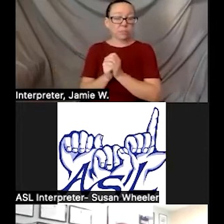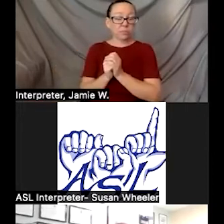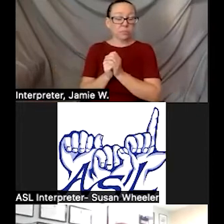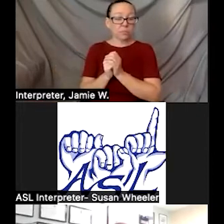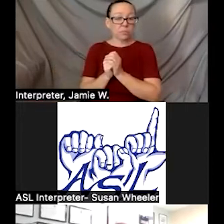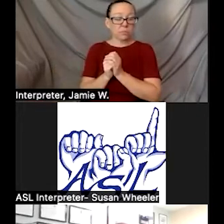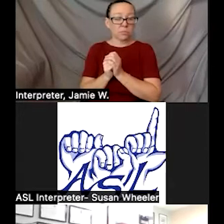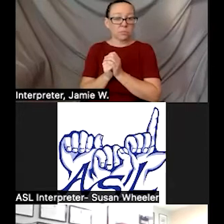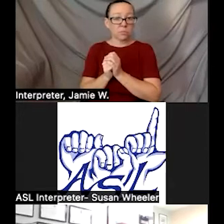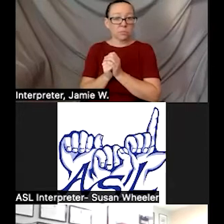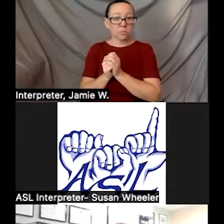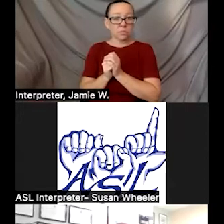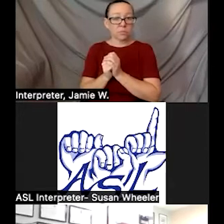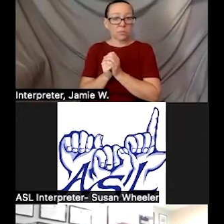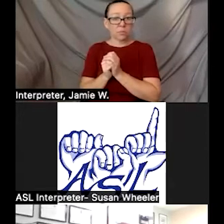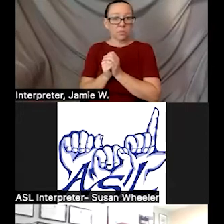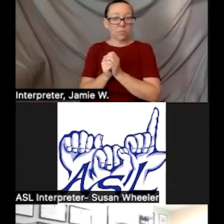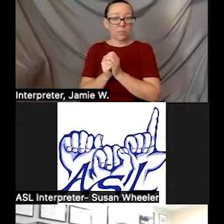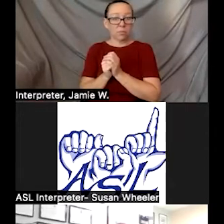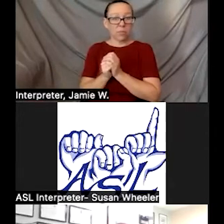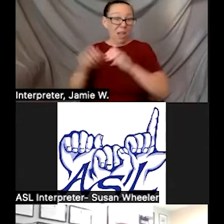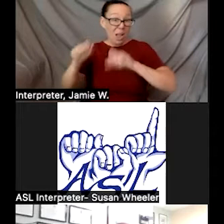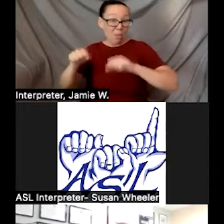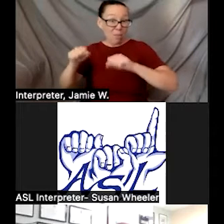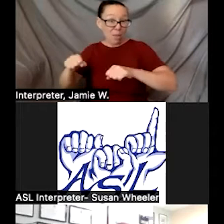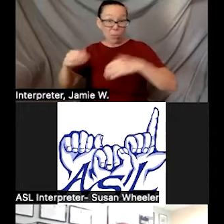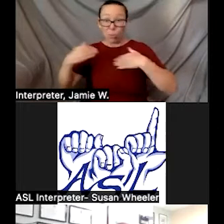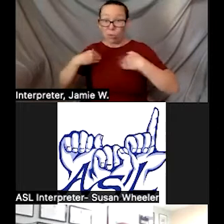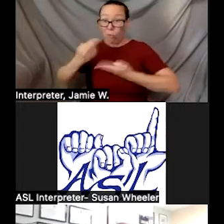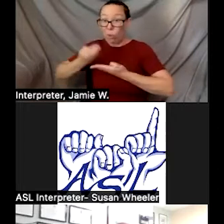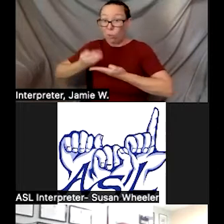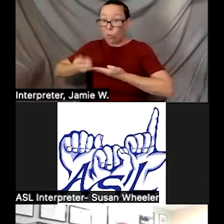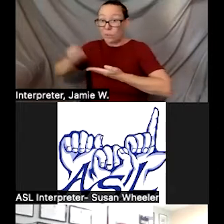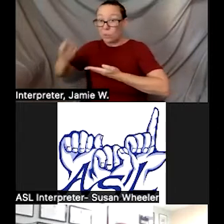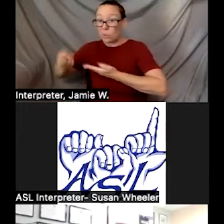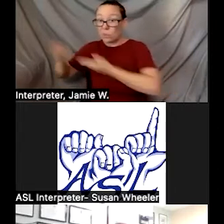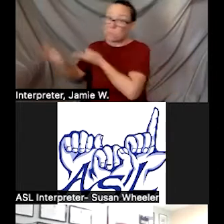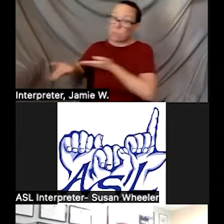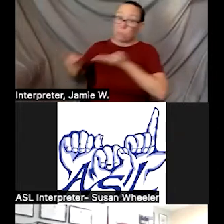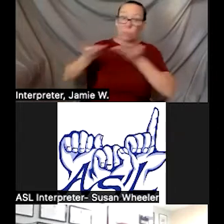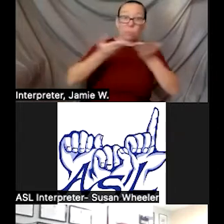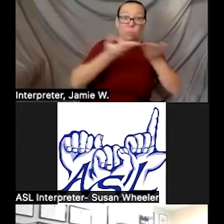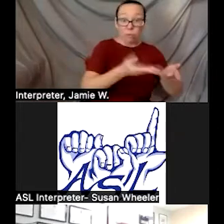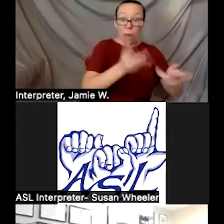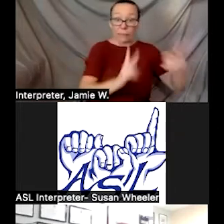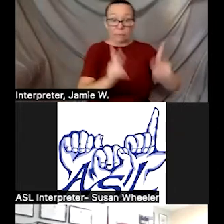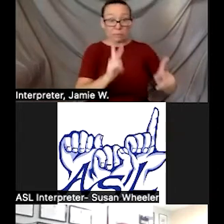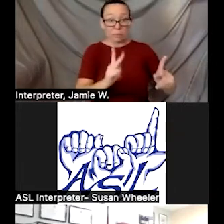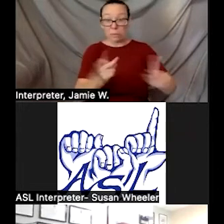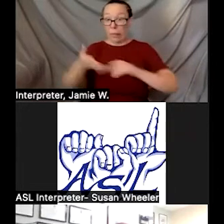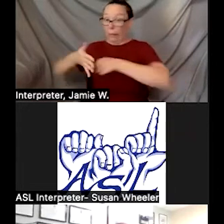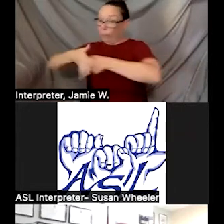get resources out to people with the surge of COVID patients, and